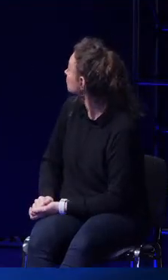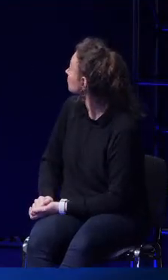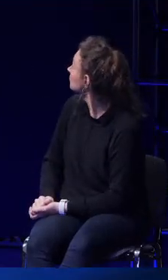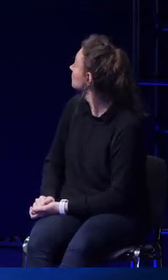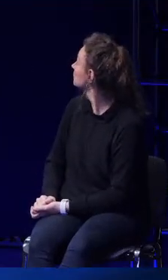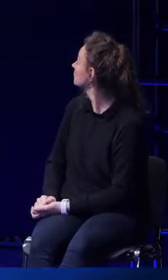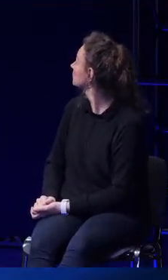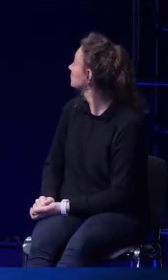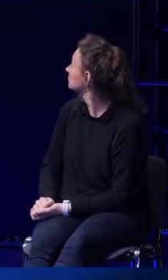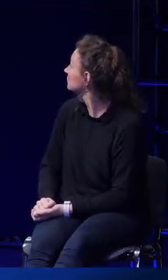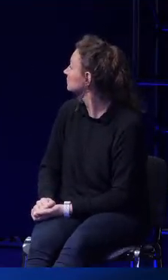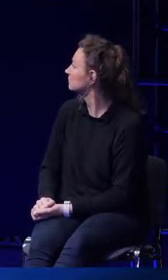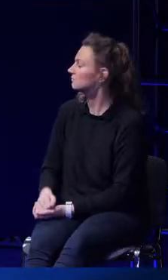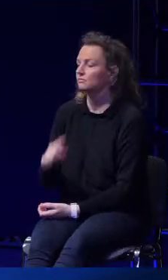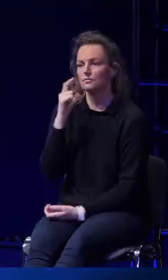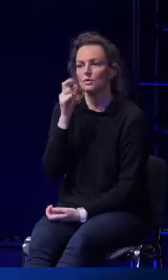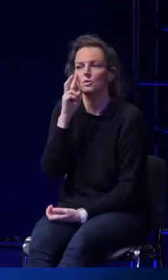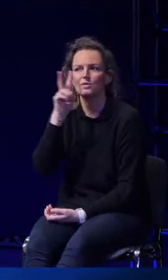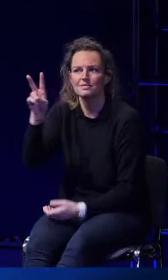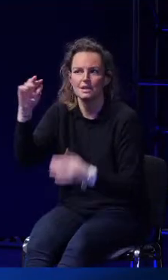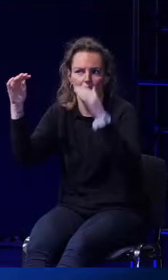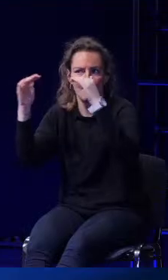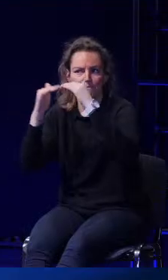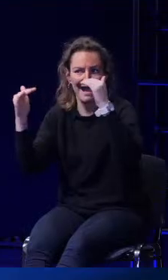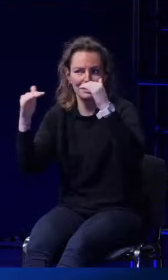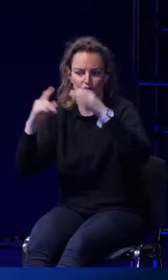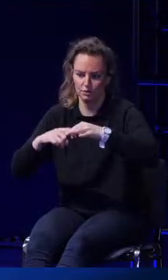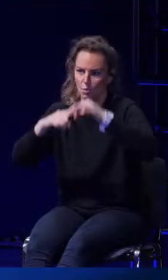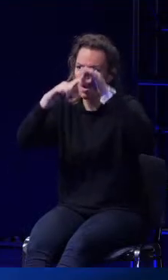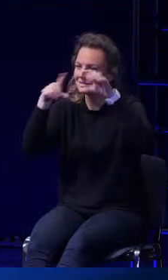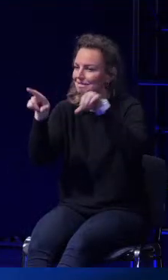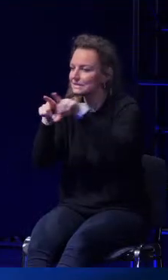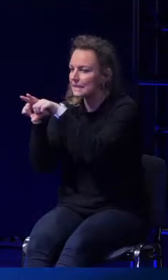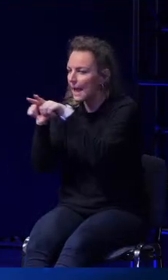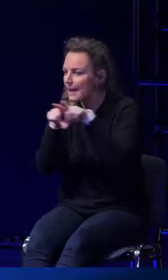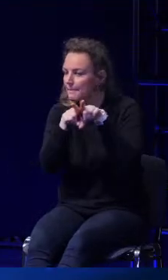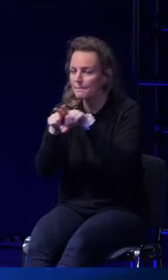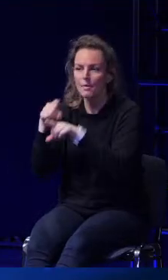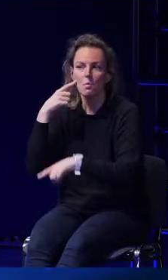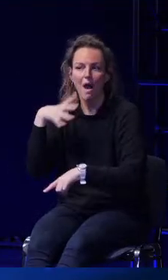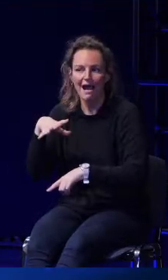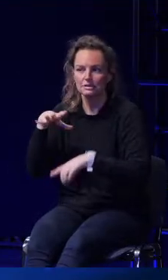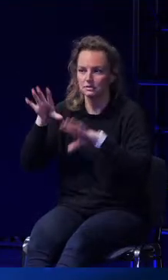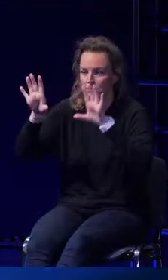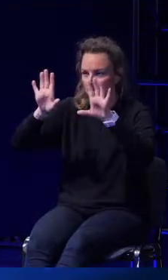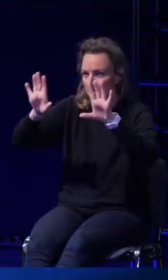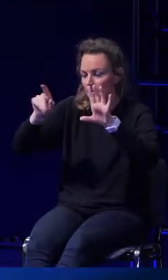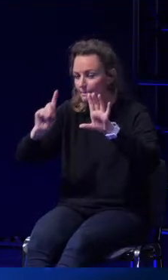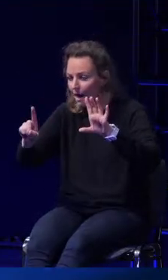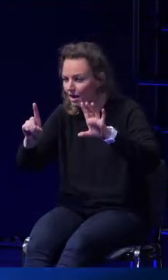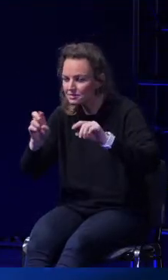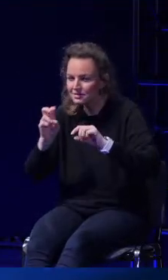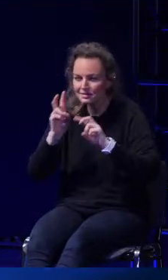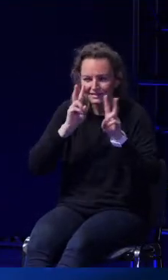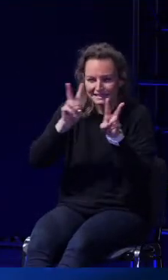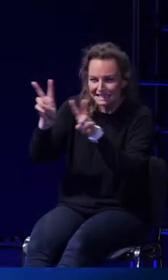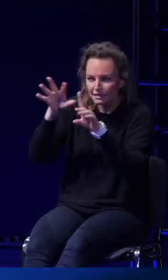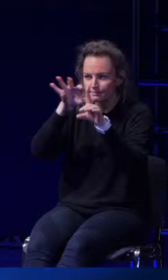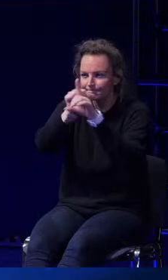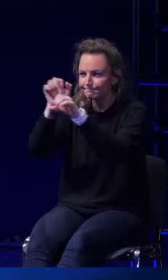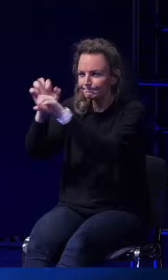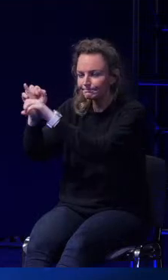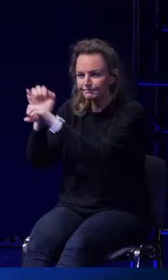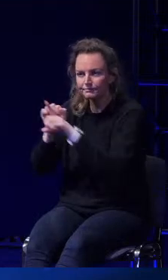right? As you can see, I matched the quality of light, but when I go to color, you can see that there are differences due to the